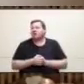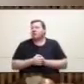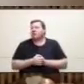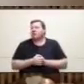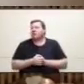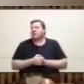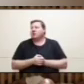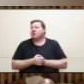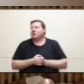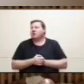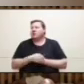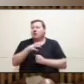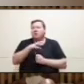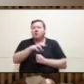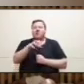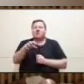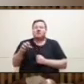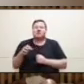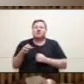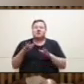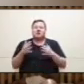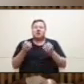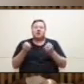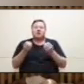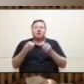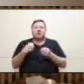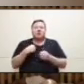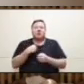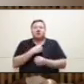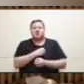many members who? There's a few of us.